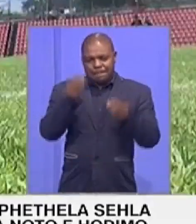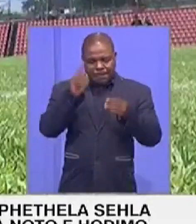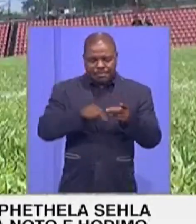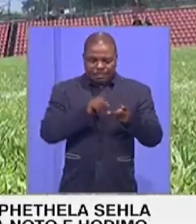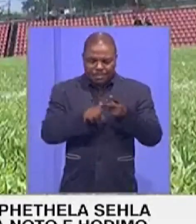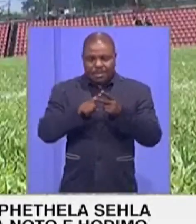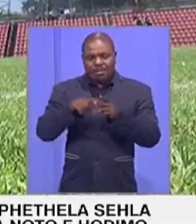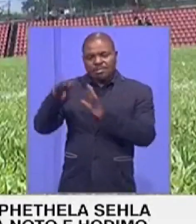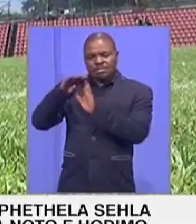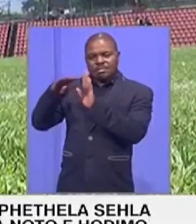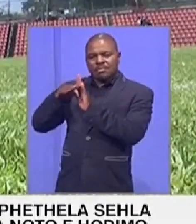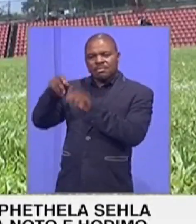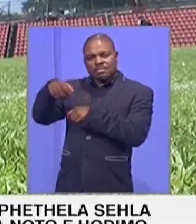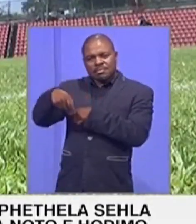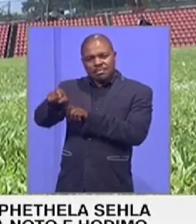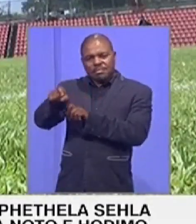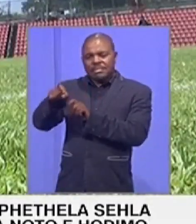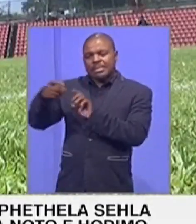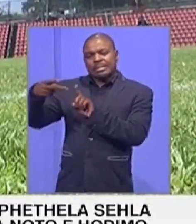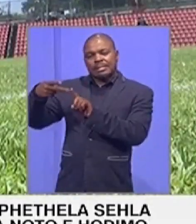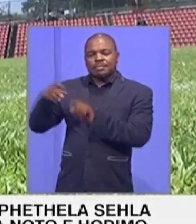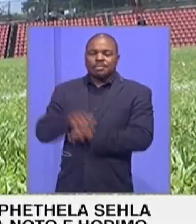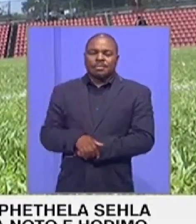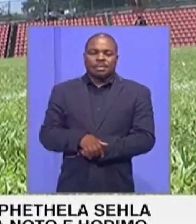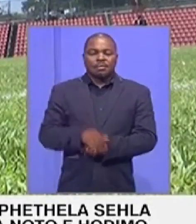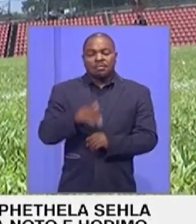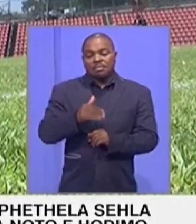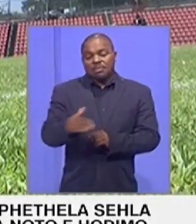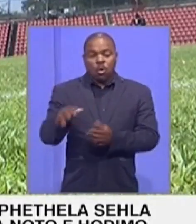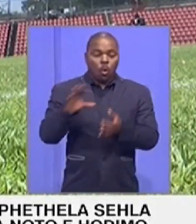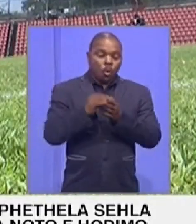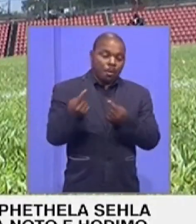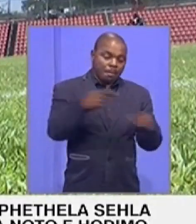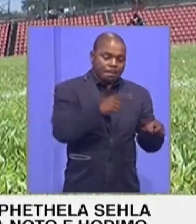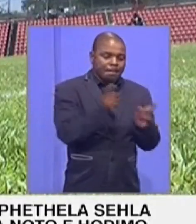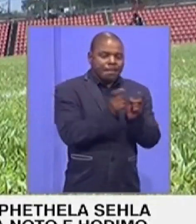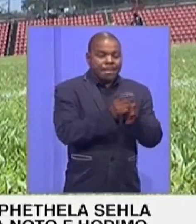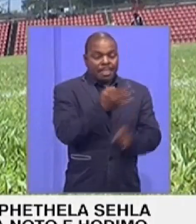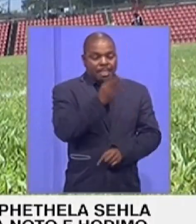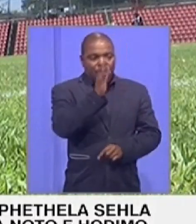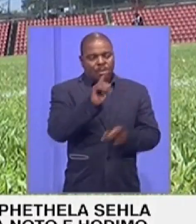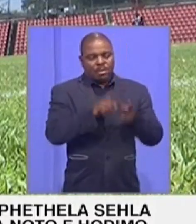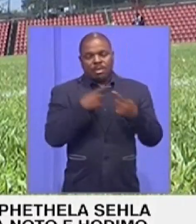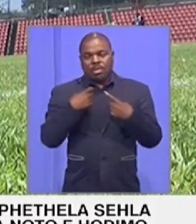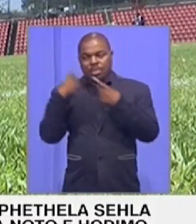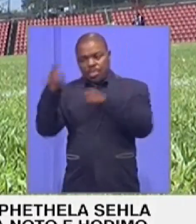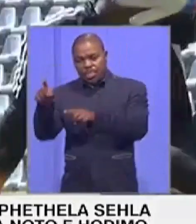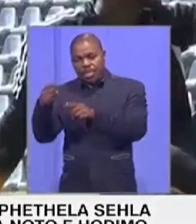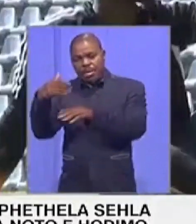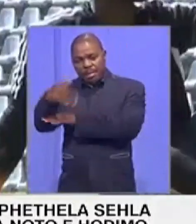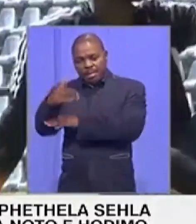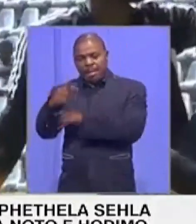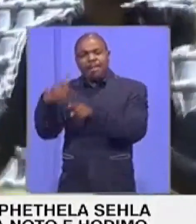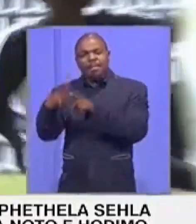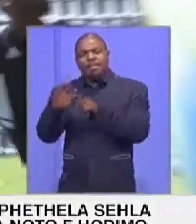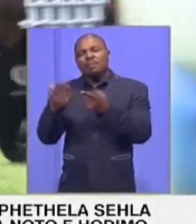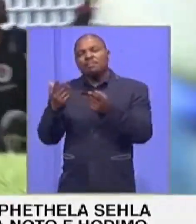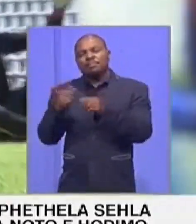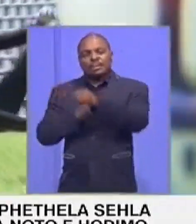pushing. Pirates e sa tlo raloka dipapadi tše 3 tša selegae, dipapadi tše 2 tša tseleng ke kgahlanong le